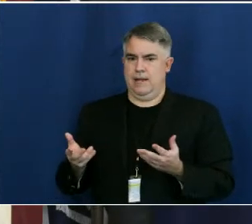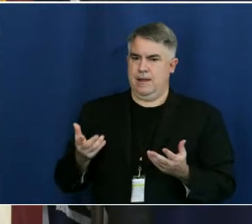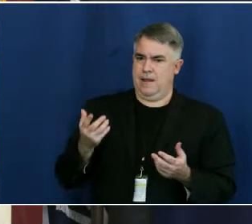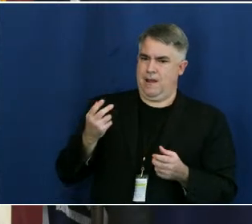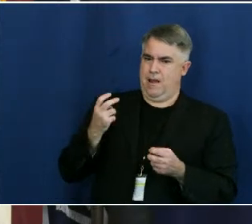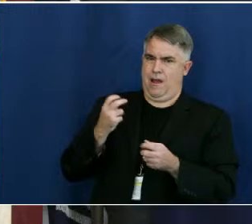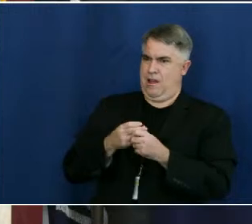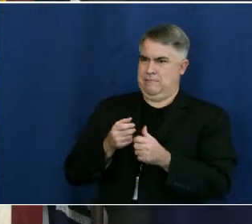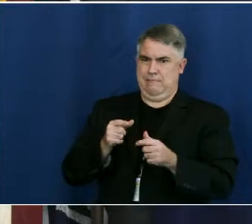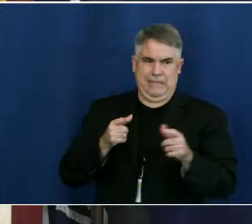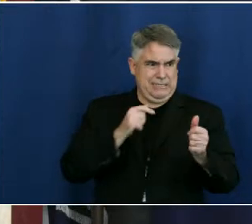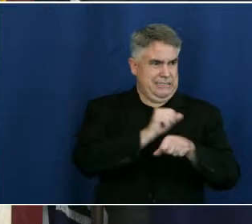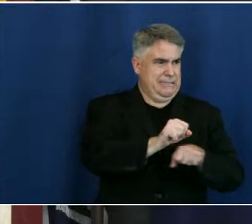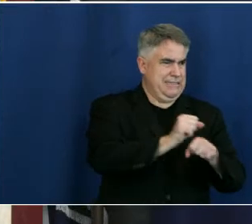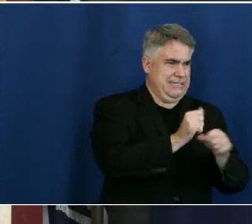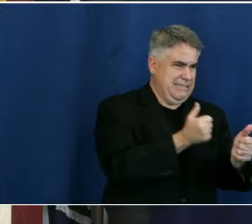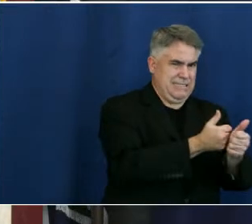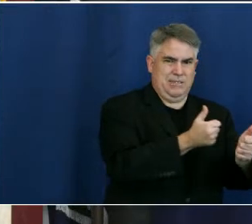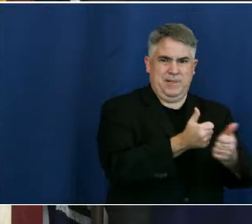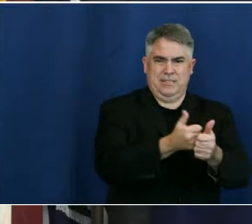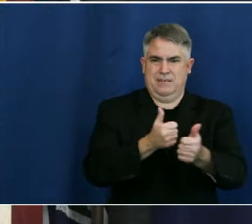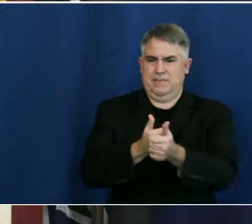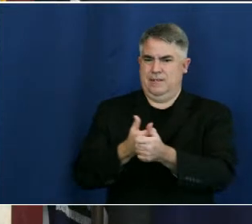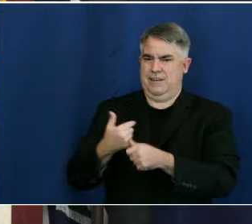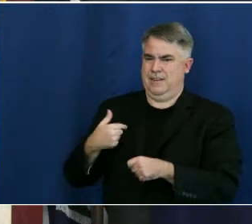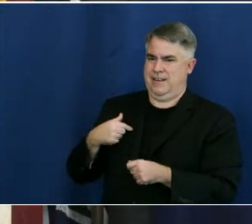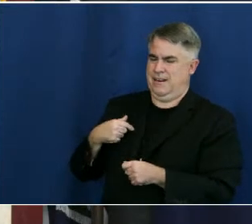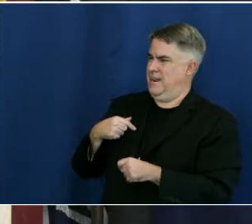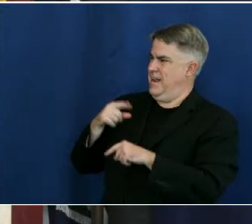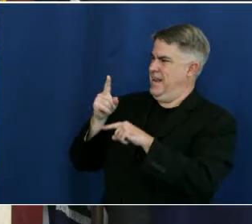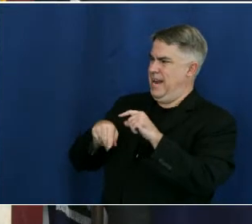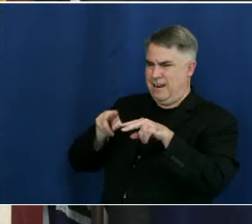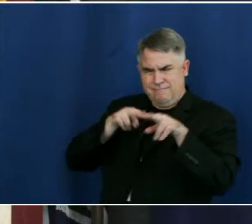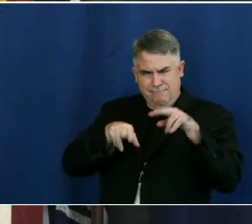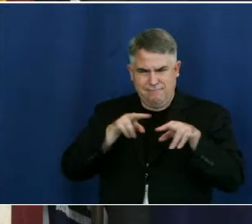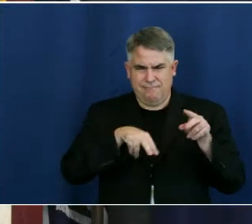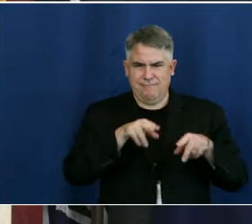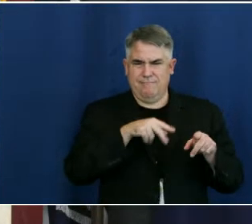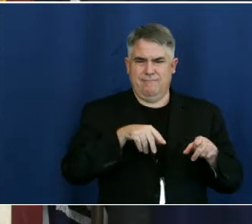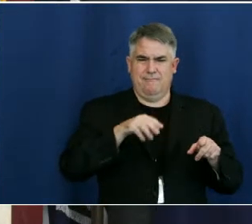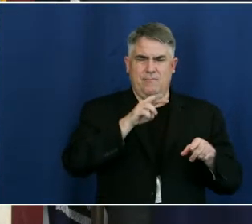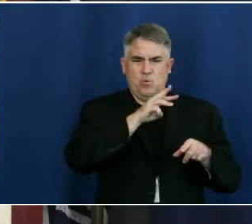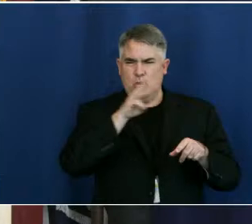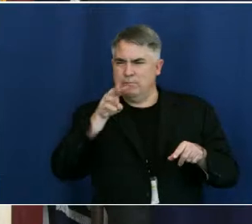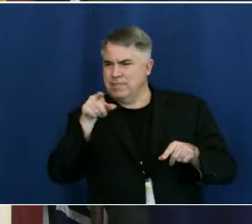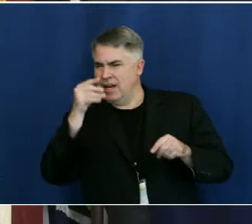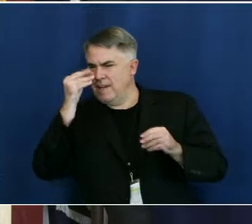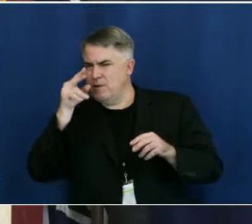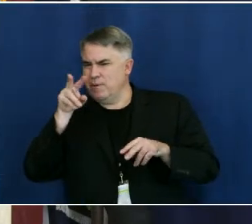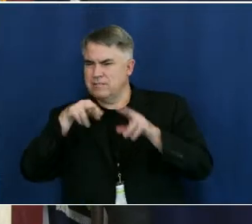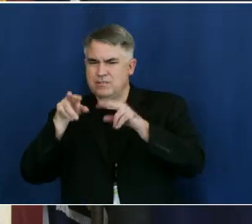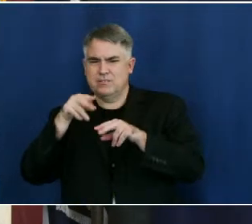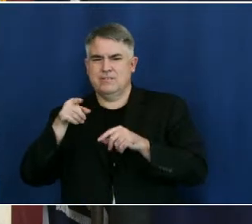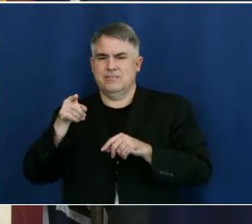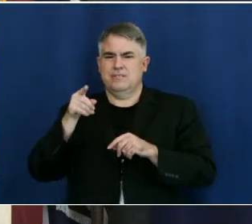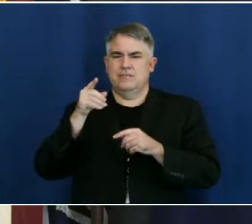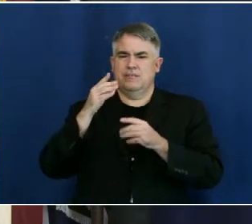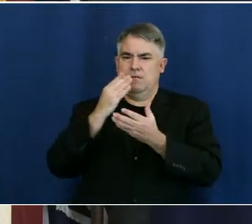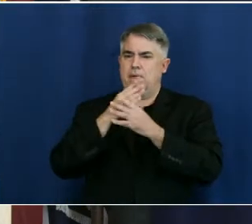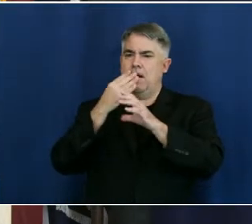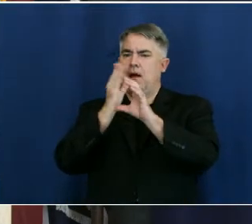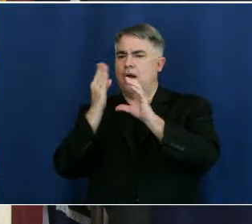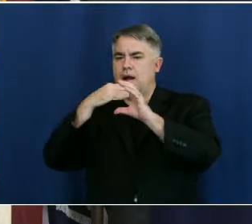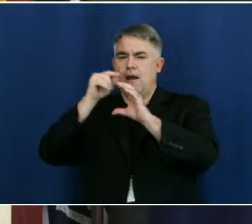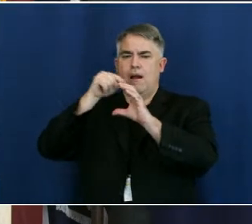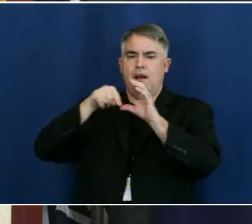hard for me to assess because on the dashboard, about 20% of the kind of pie chart of the racial or ethnic